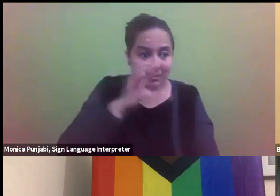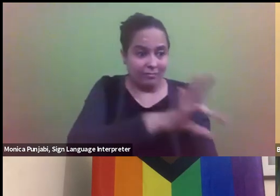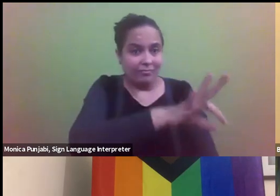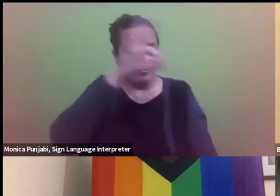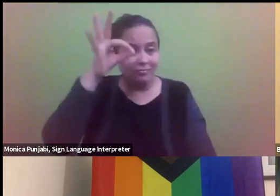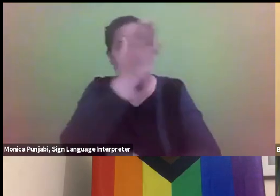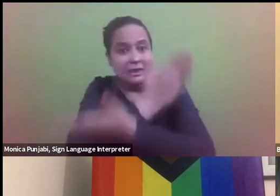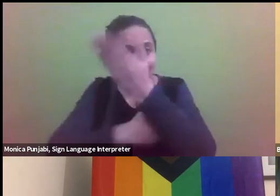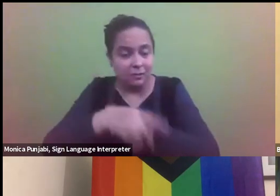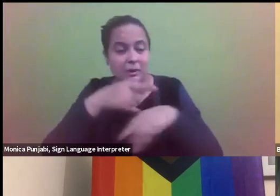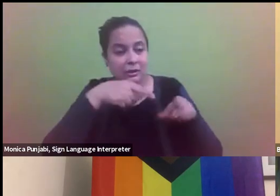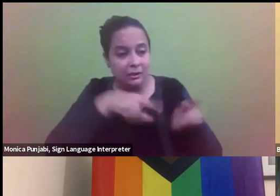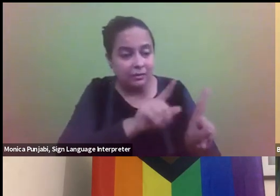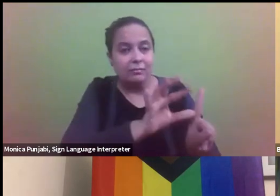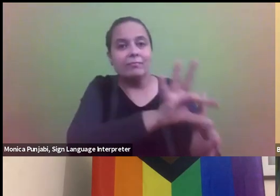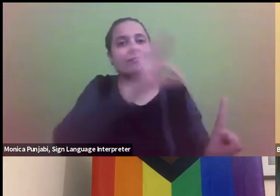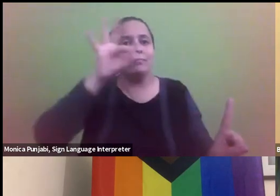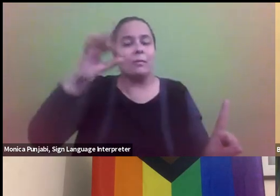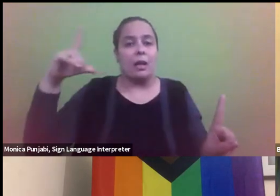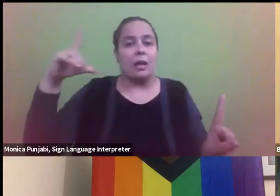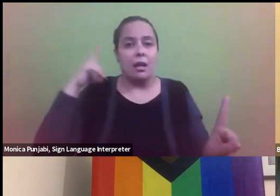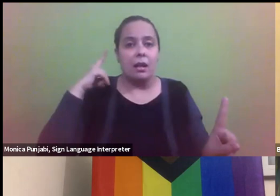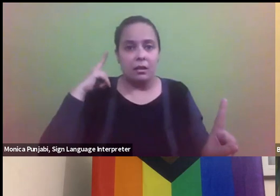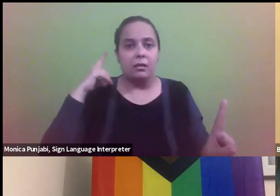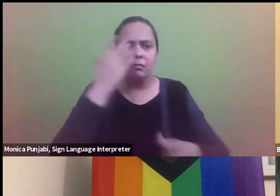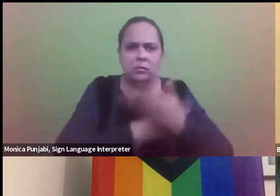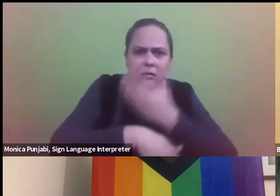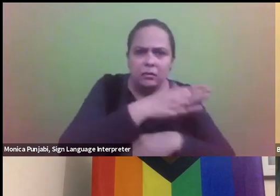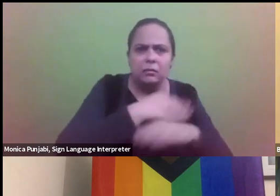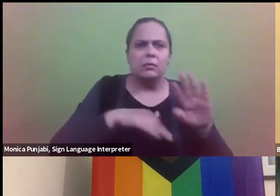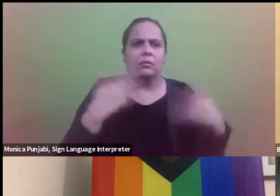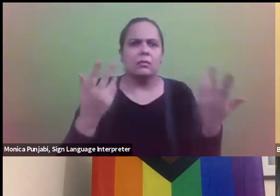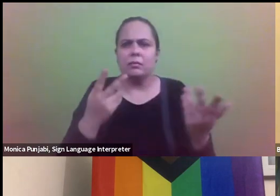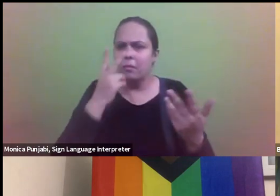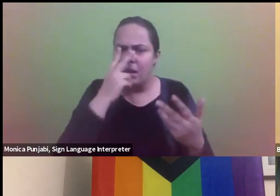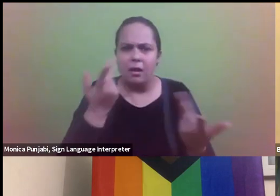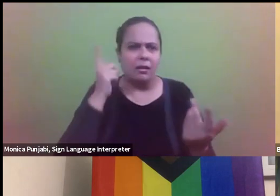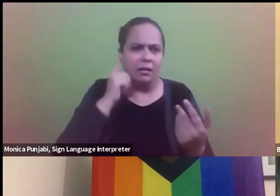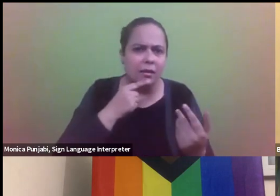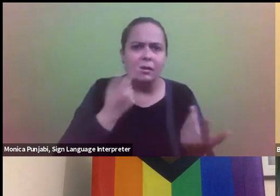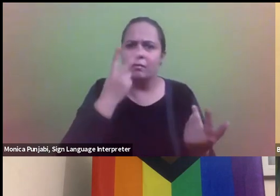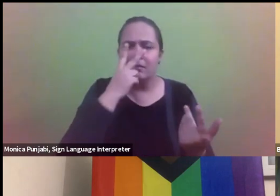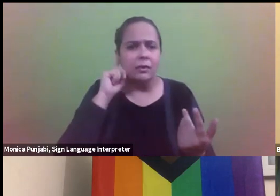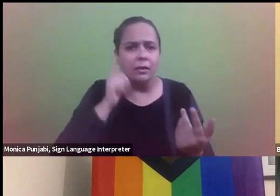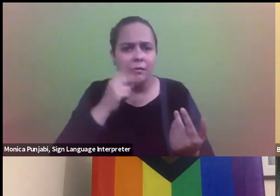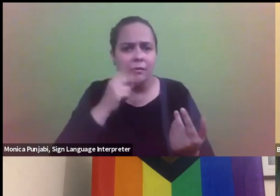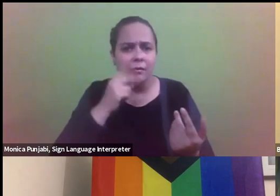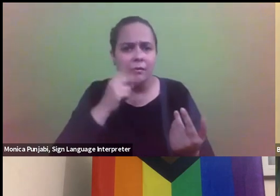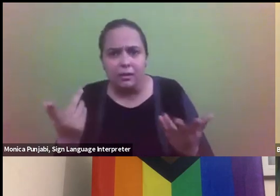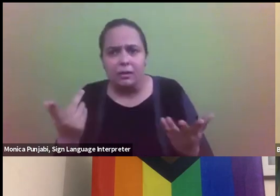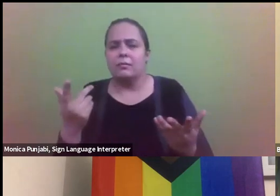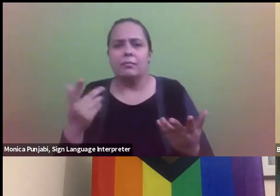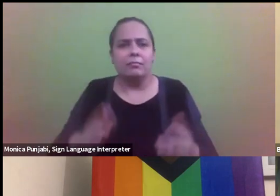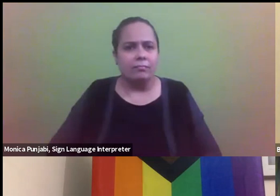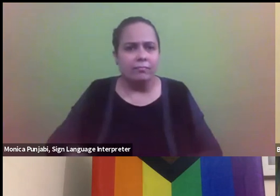of leadership. Like there is people with disabilities are not believed that people